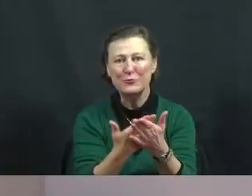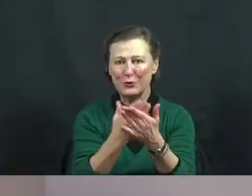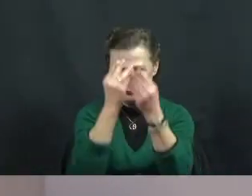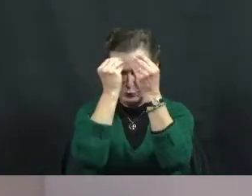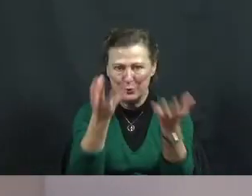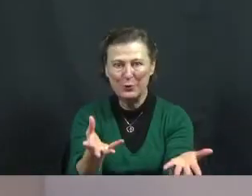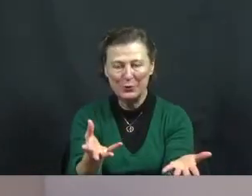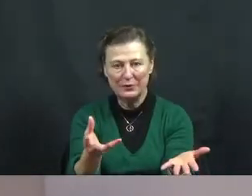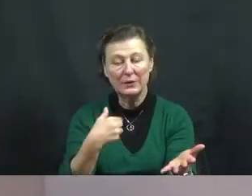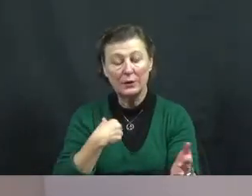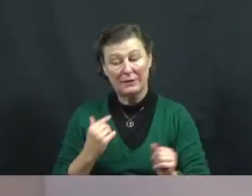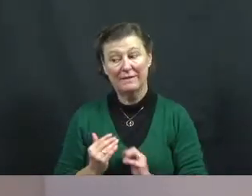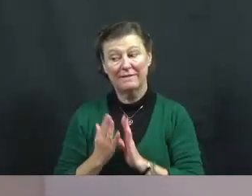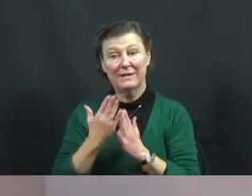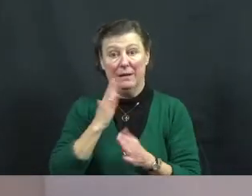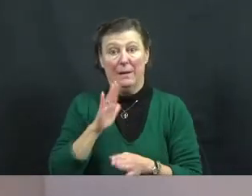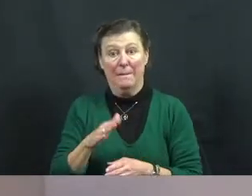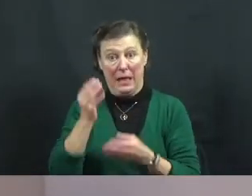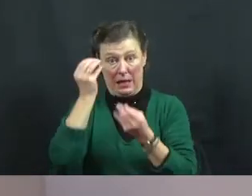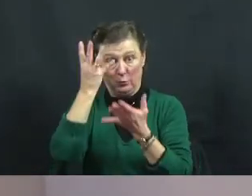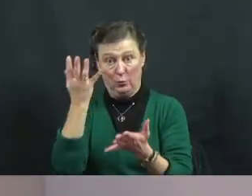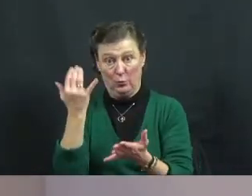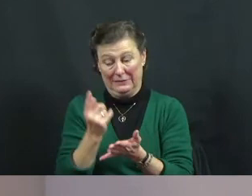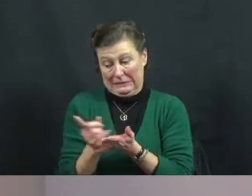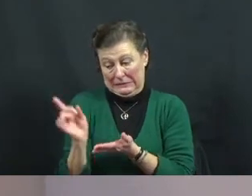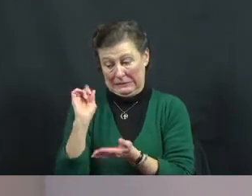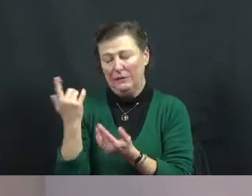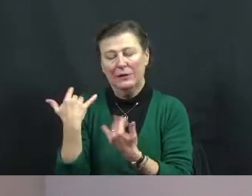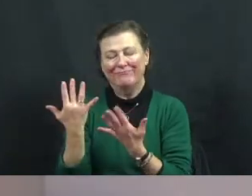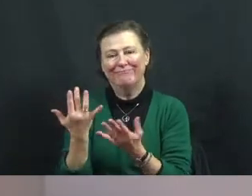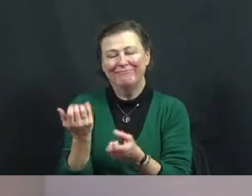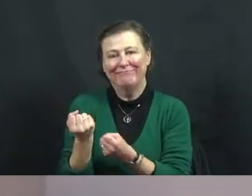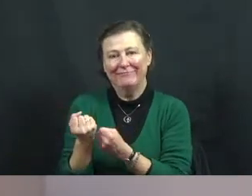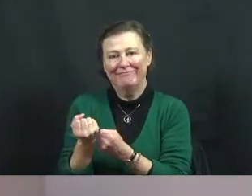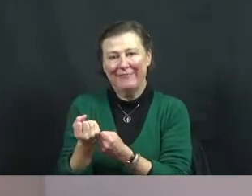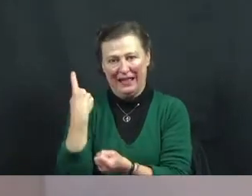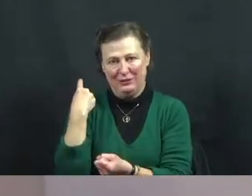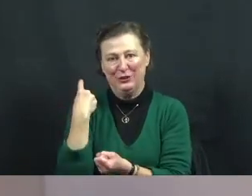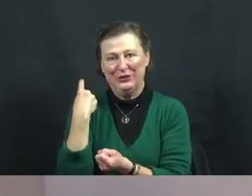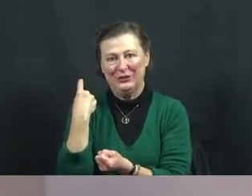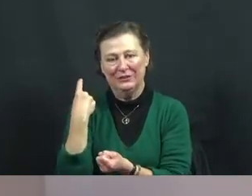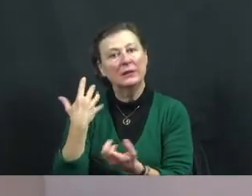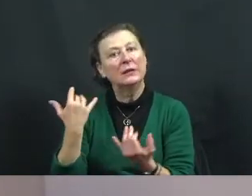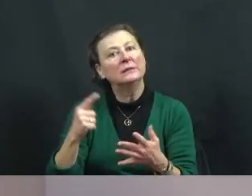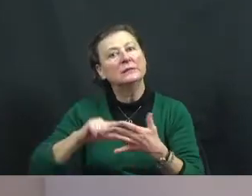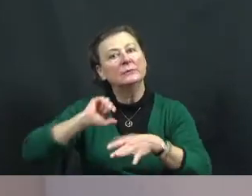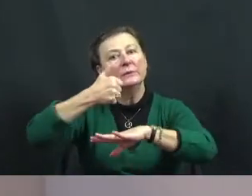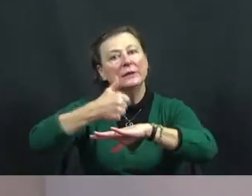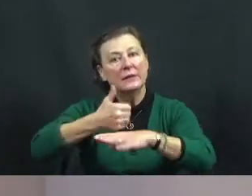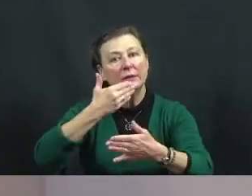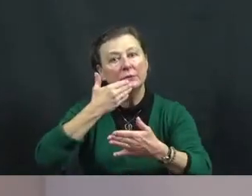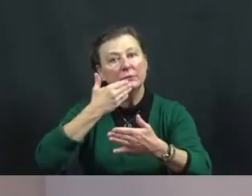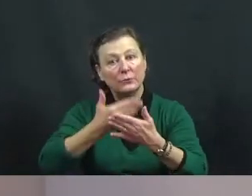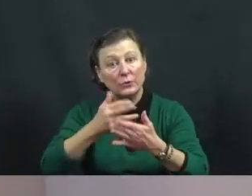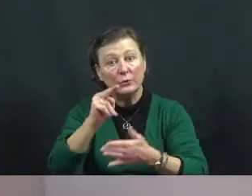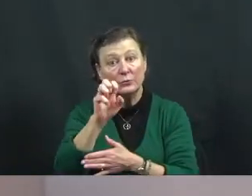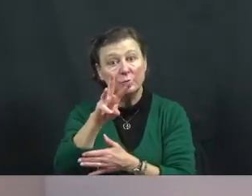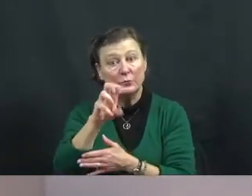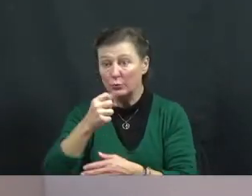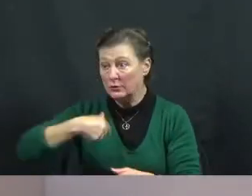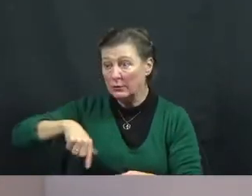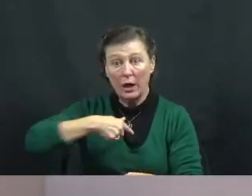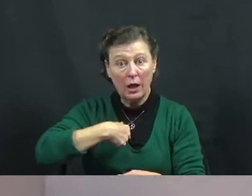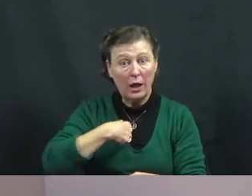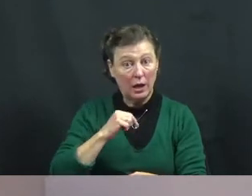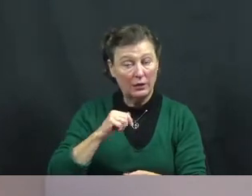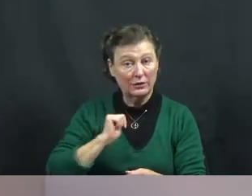bad news in this past year. And let's create good news ourselves. We create good news by welcoming